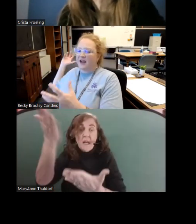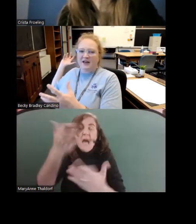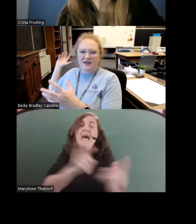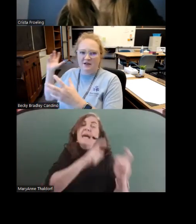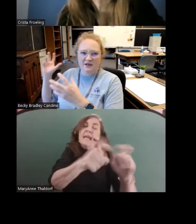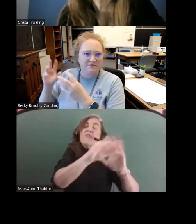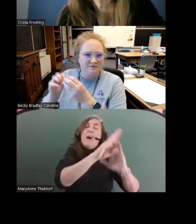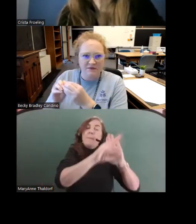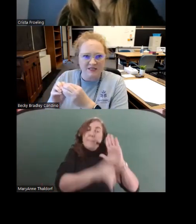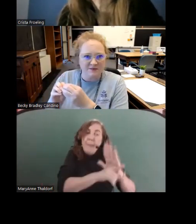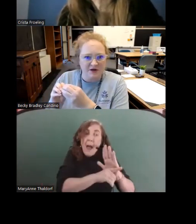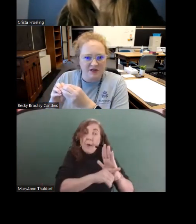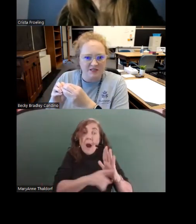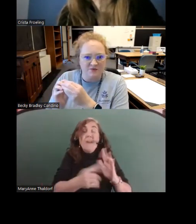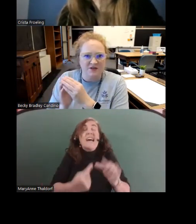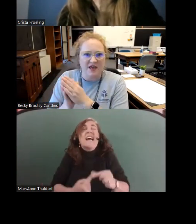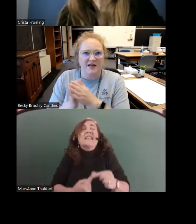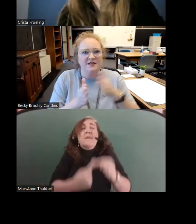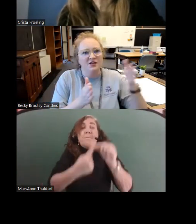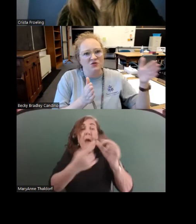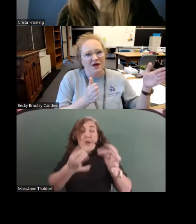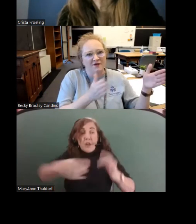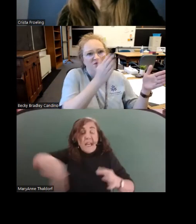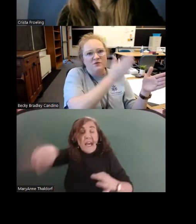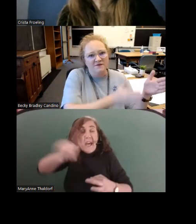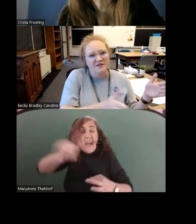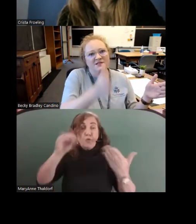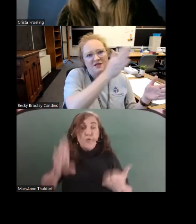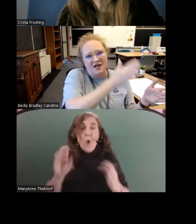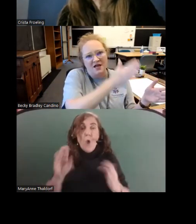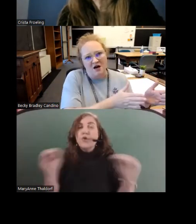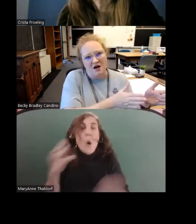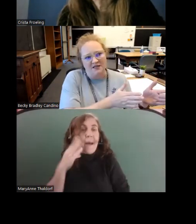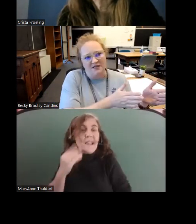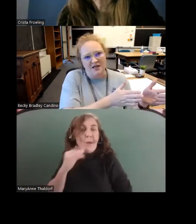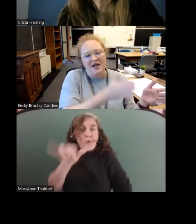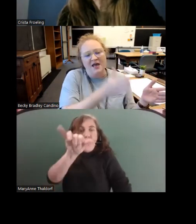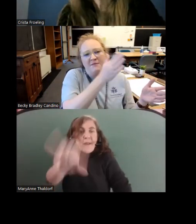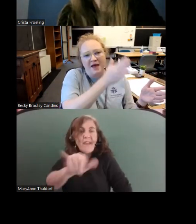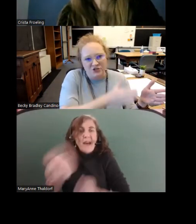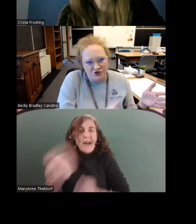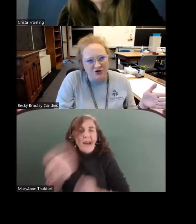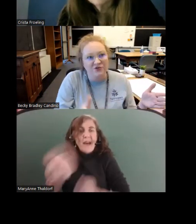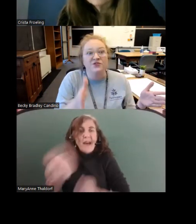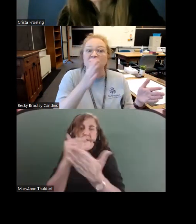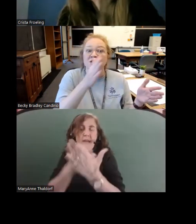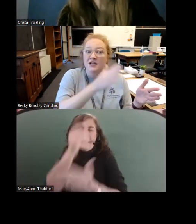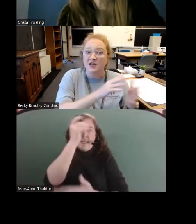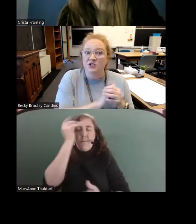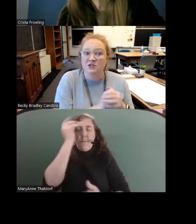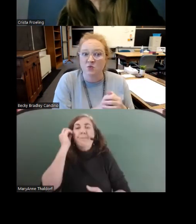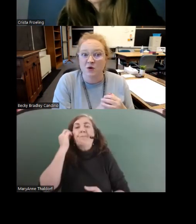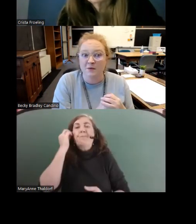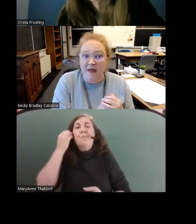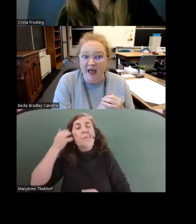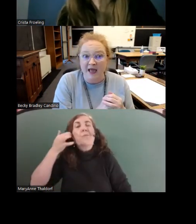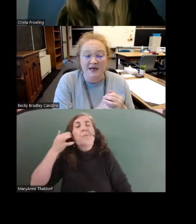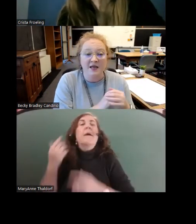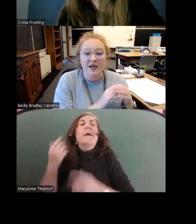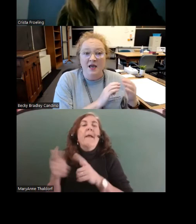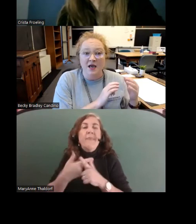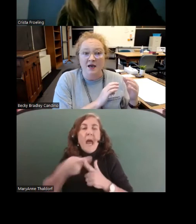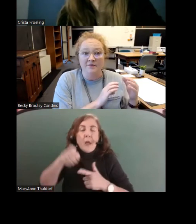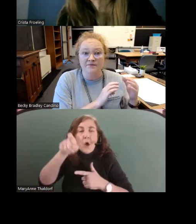not had any experience with that. And then you have to revisit that content and make sure that those connections were